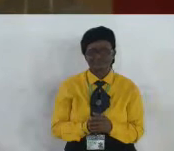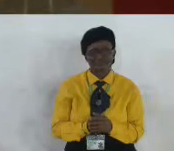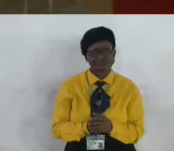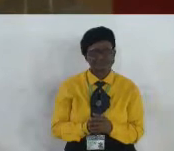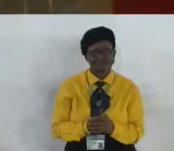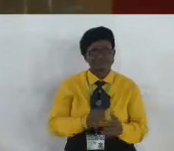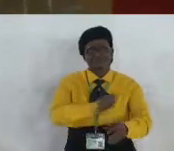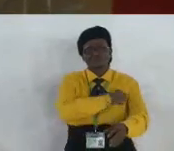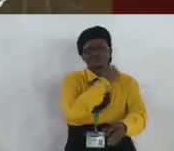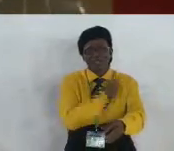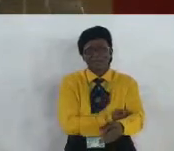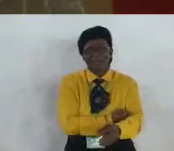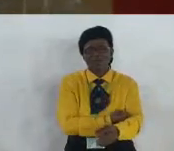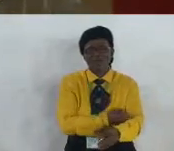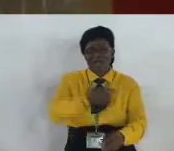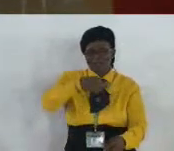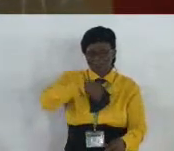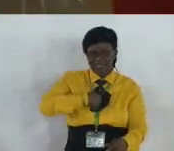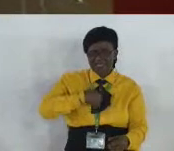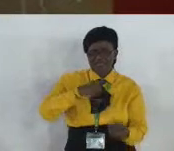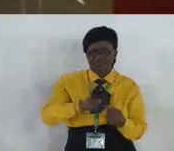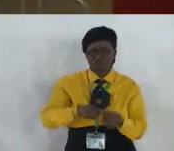Empower me to move.